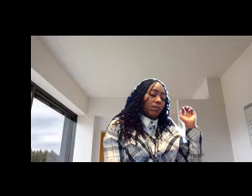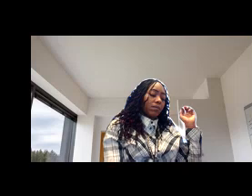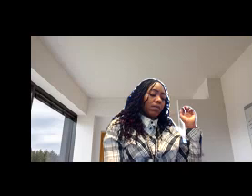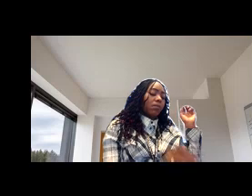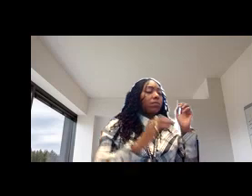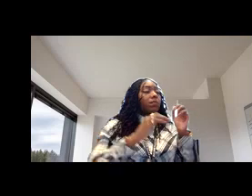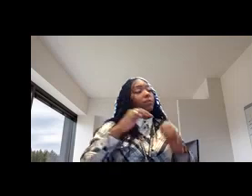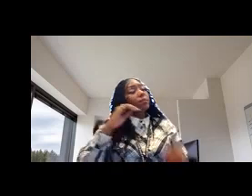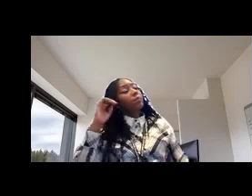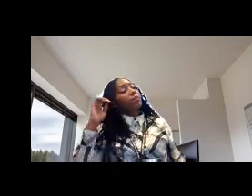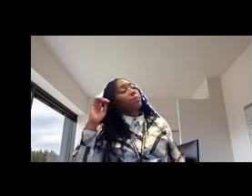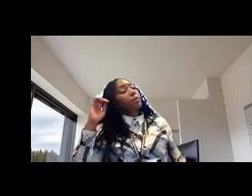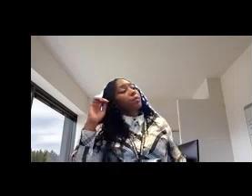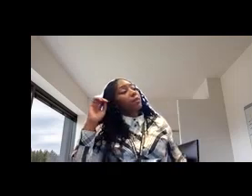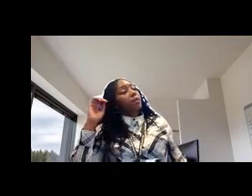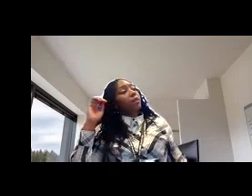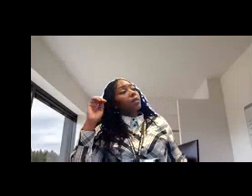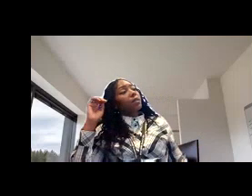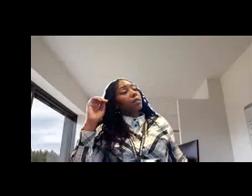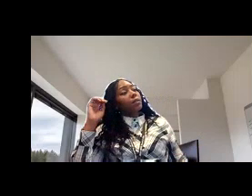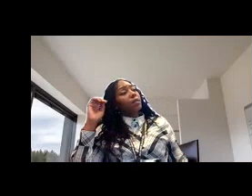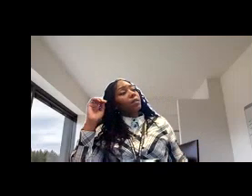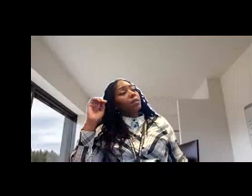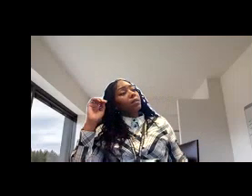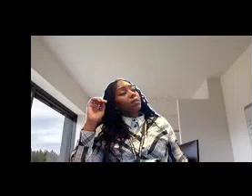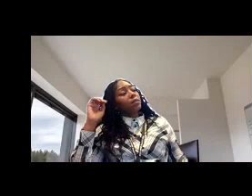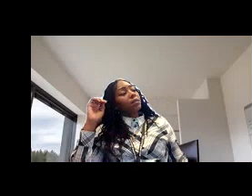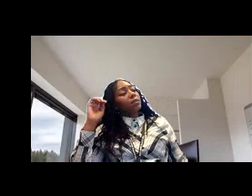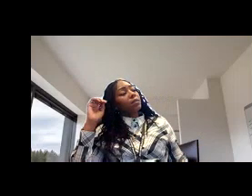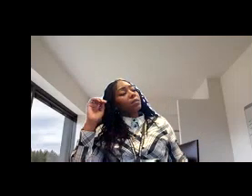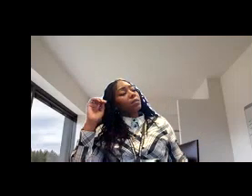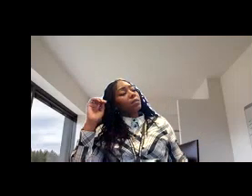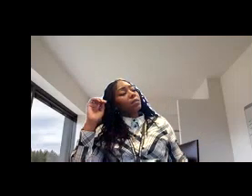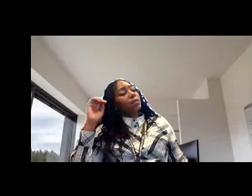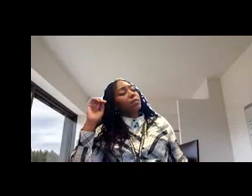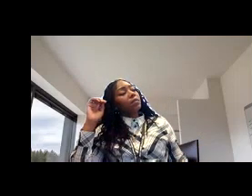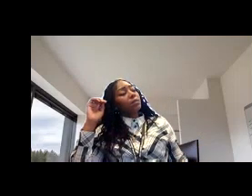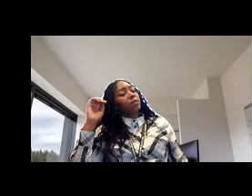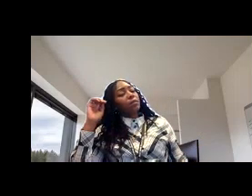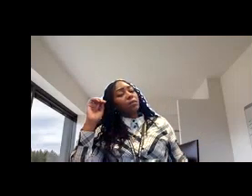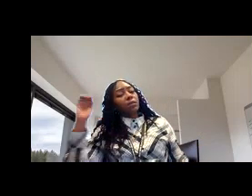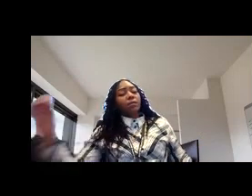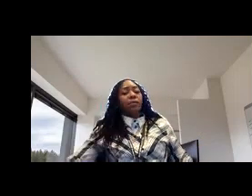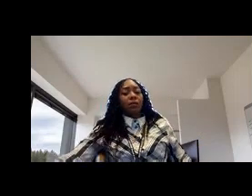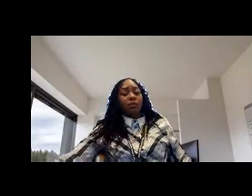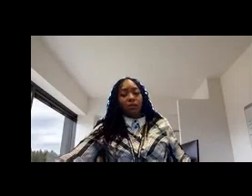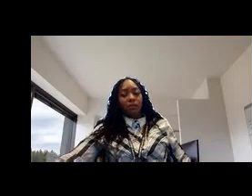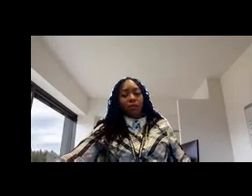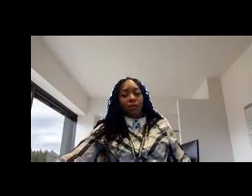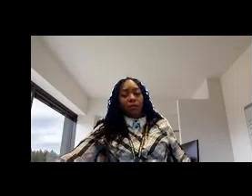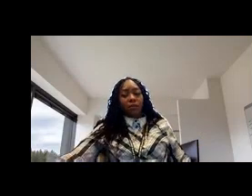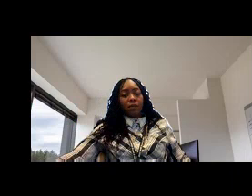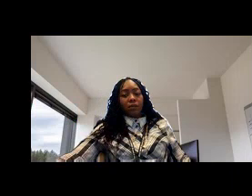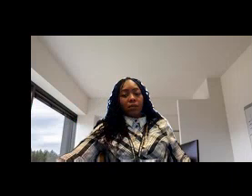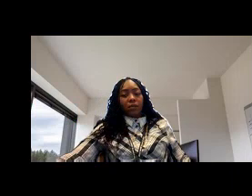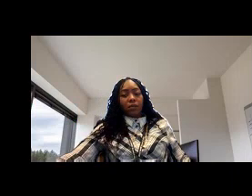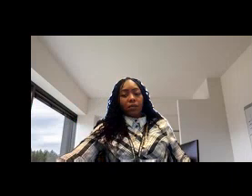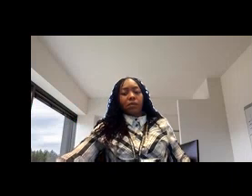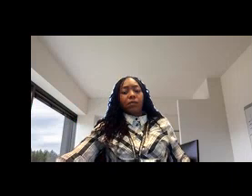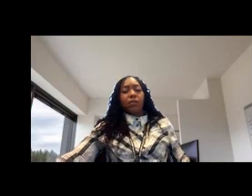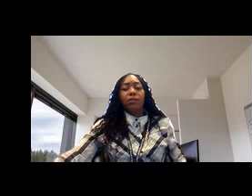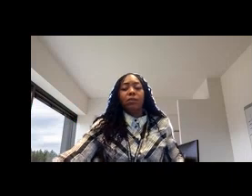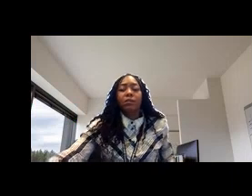talks about the purpose and effect. Again, there's a lot in there that talks about the